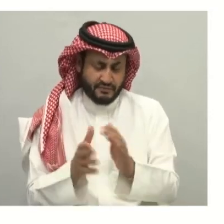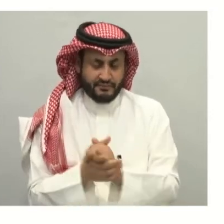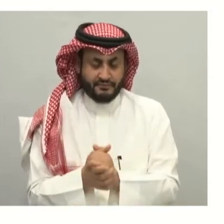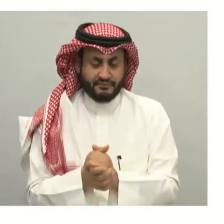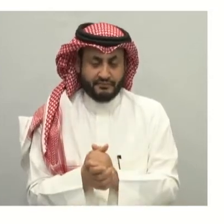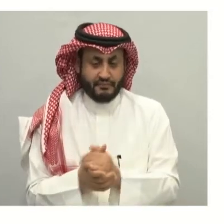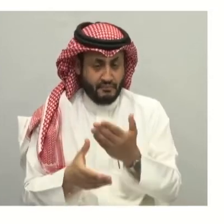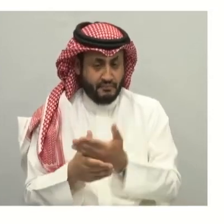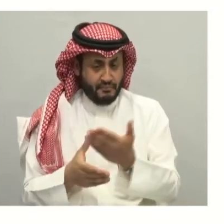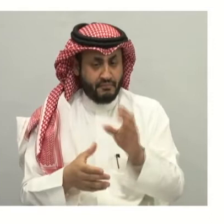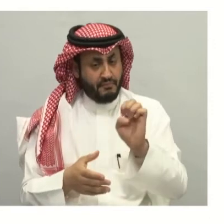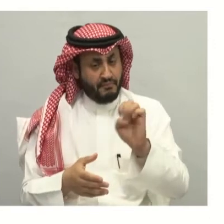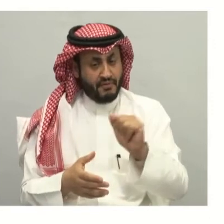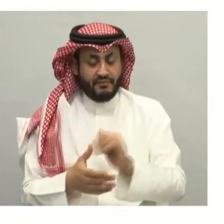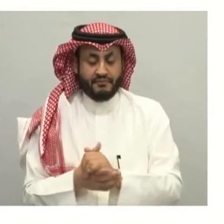sit.